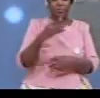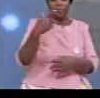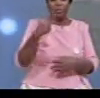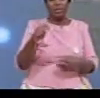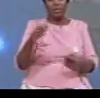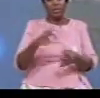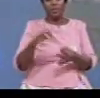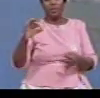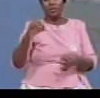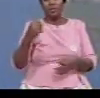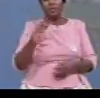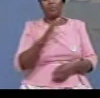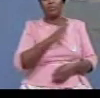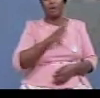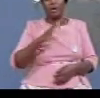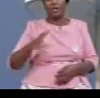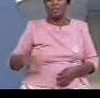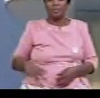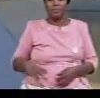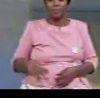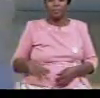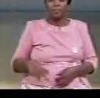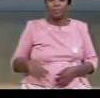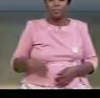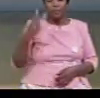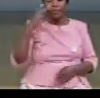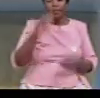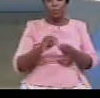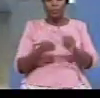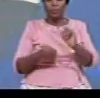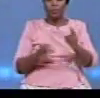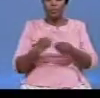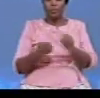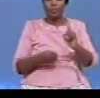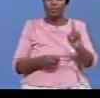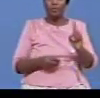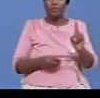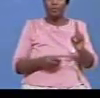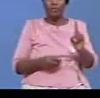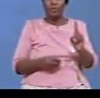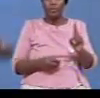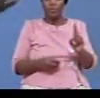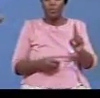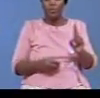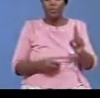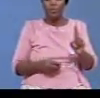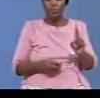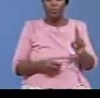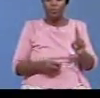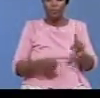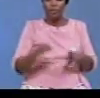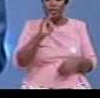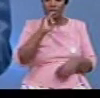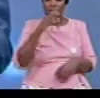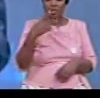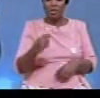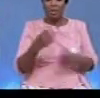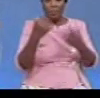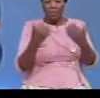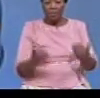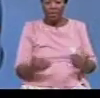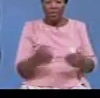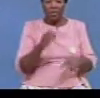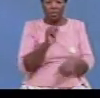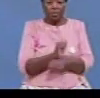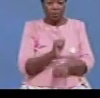Spirit of Christ. Look at number one. Number one is the present